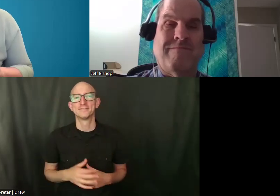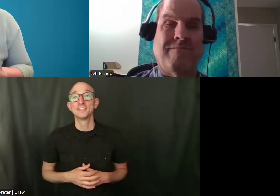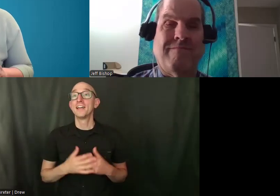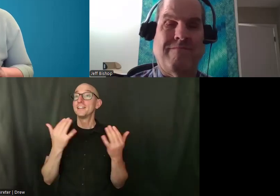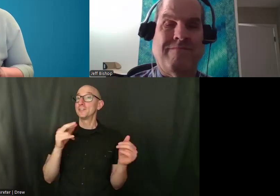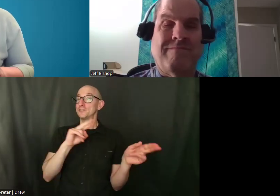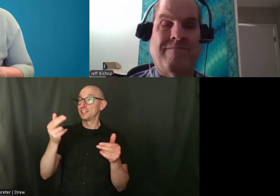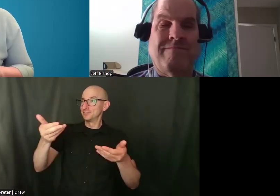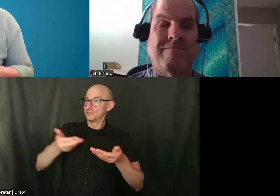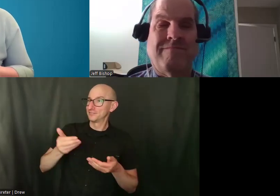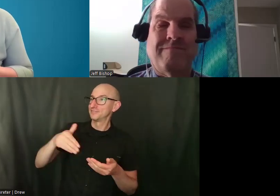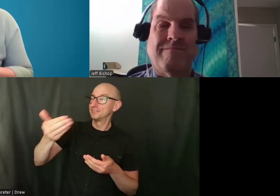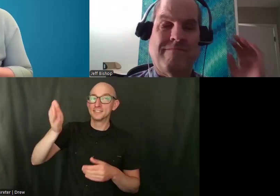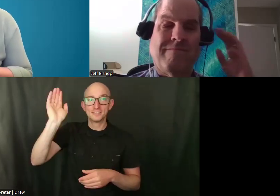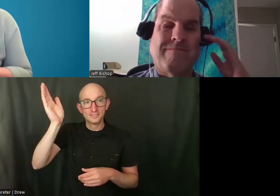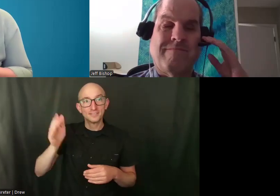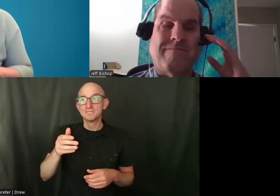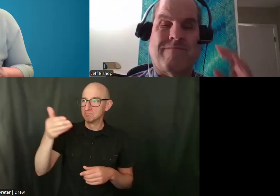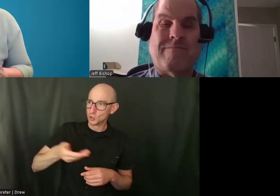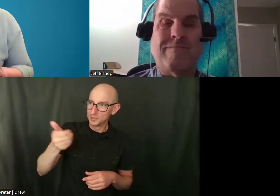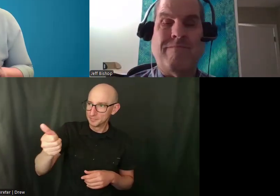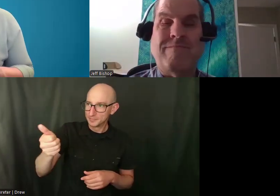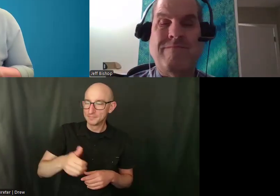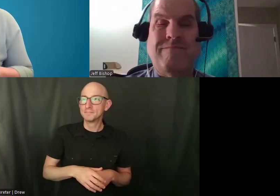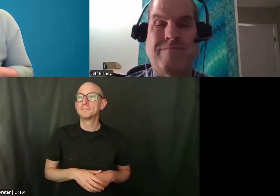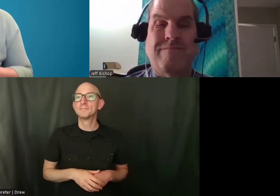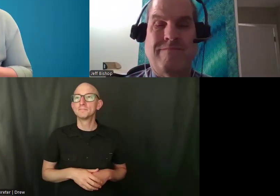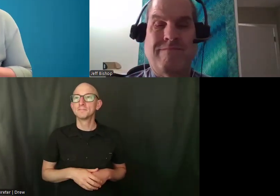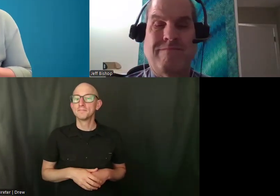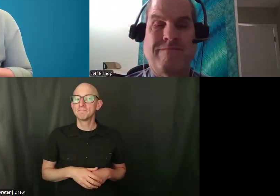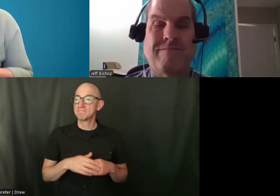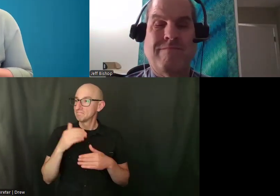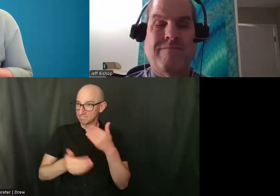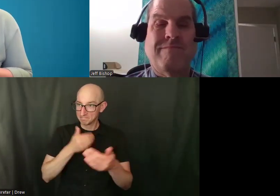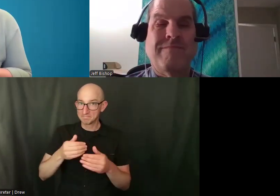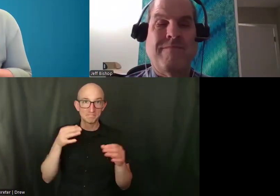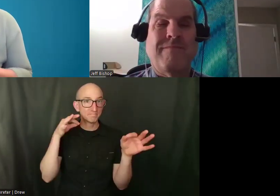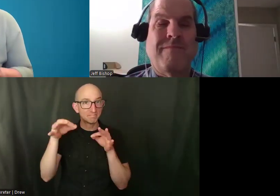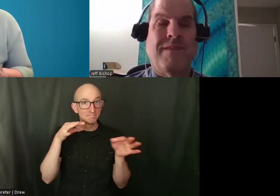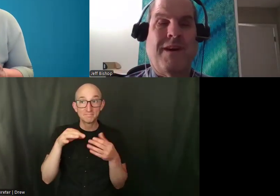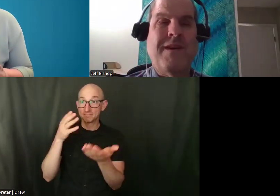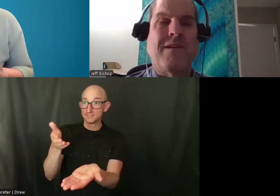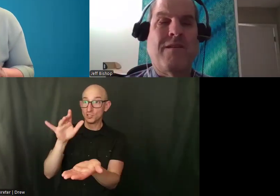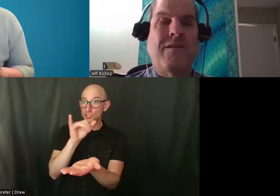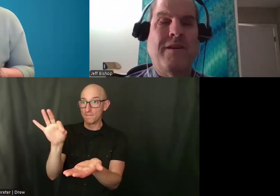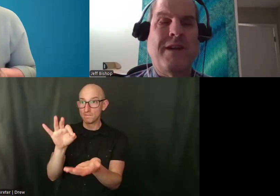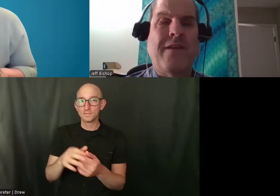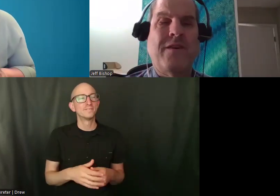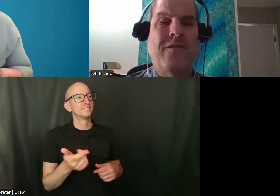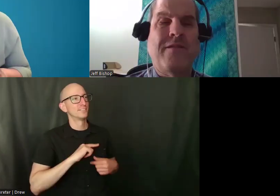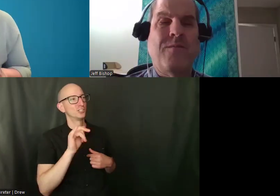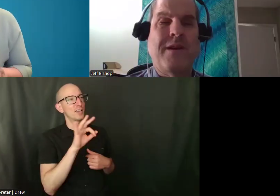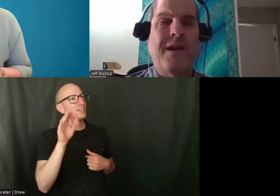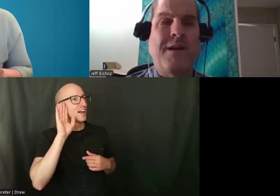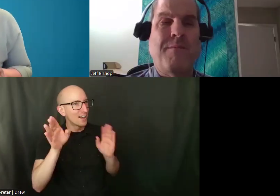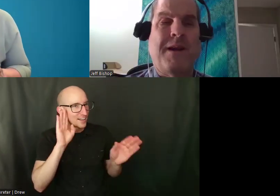our speaker to introduce himself and to proceed with the workshop. Jeff? All right. Good